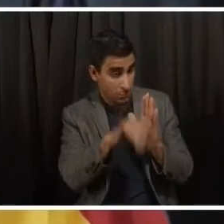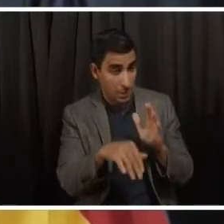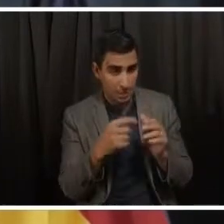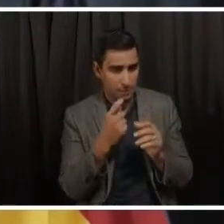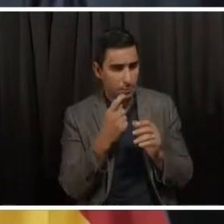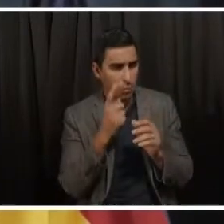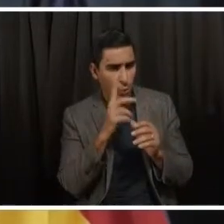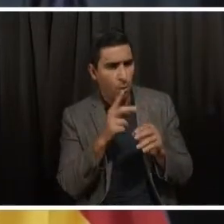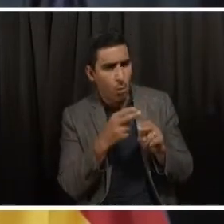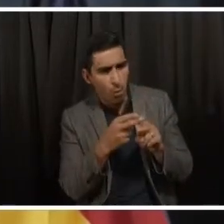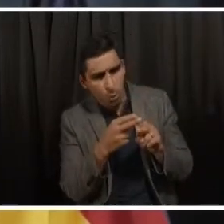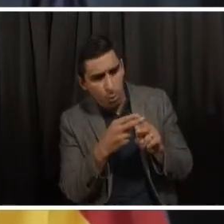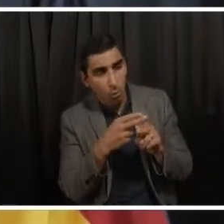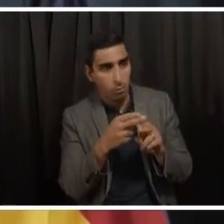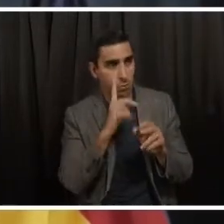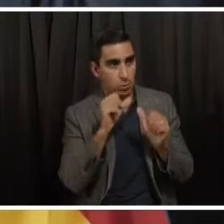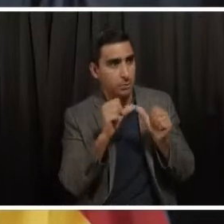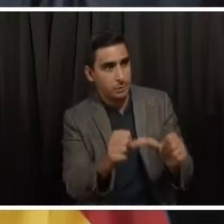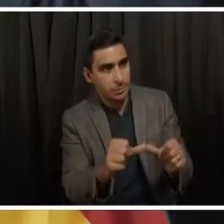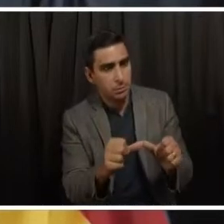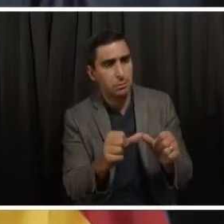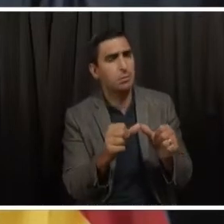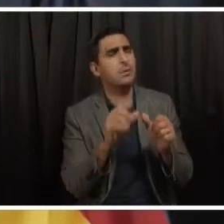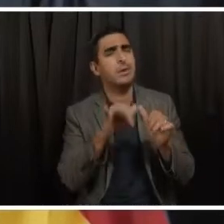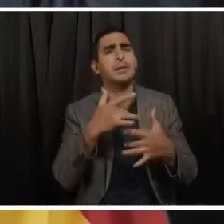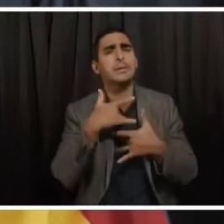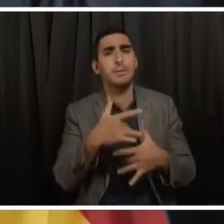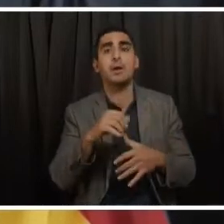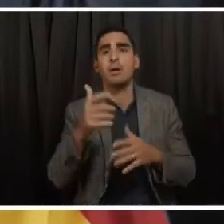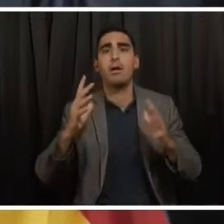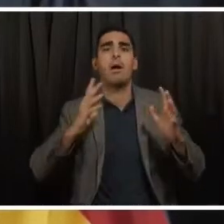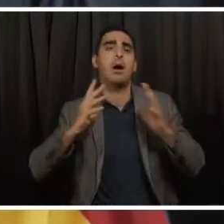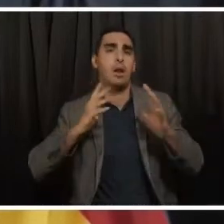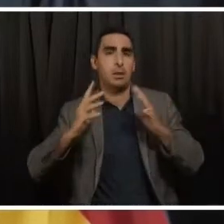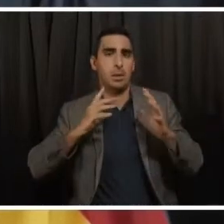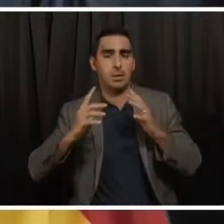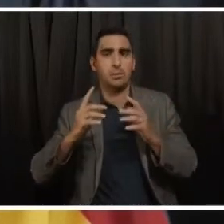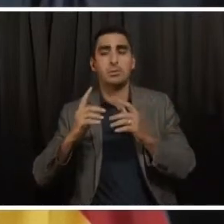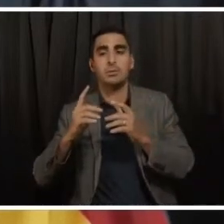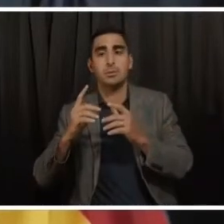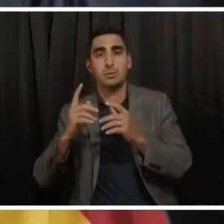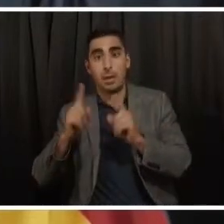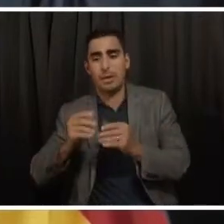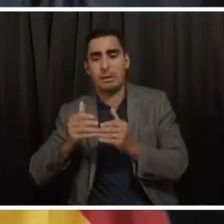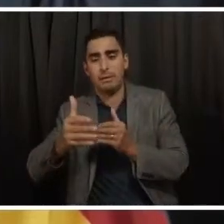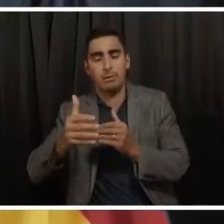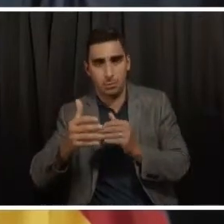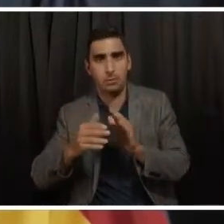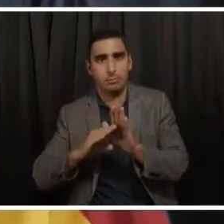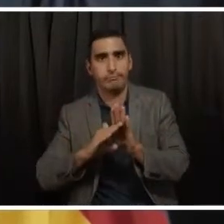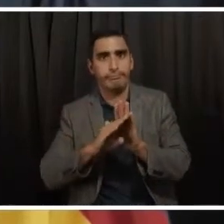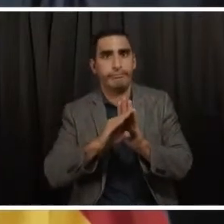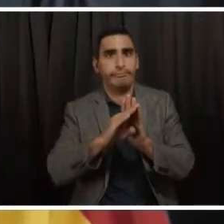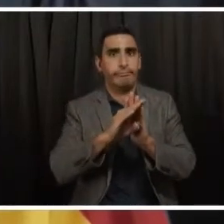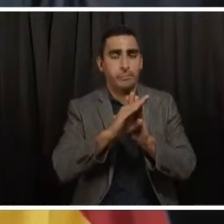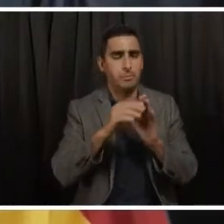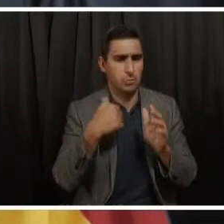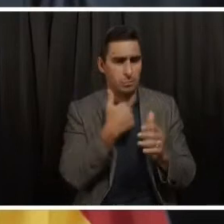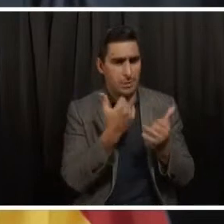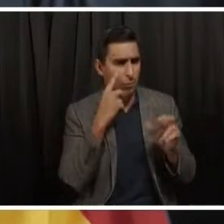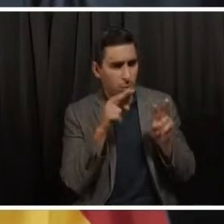we have seen similarly after other holidays, if we might potentially see this increase occur for a few